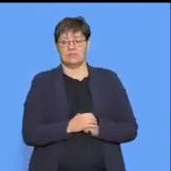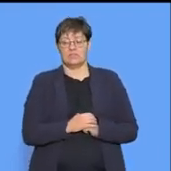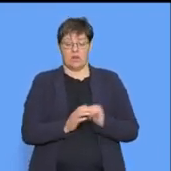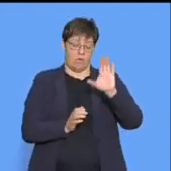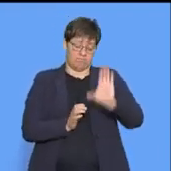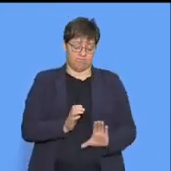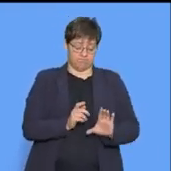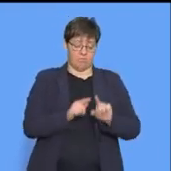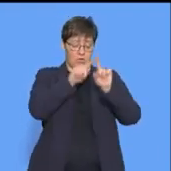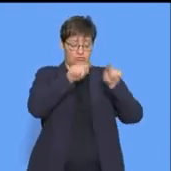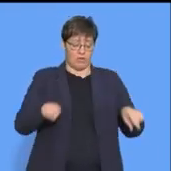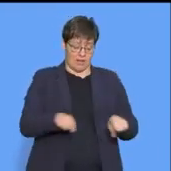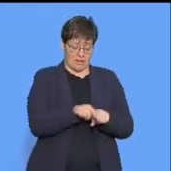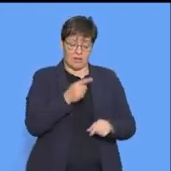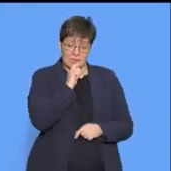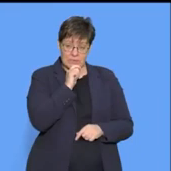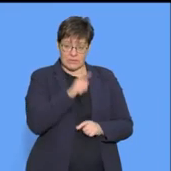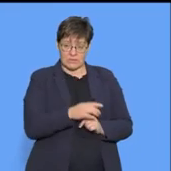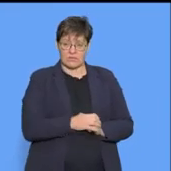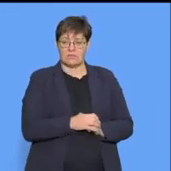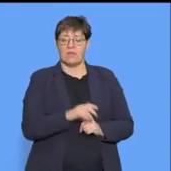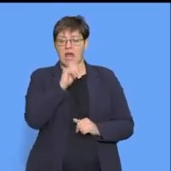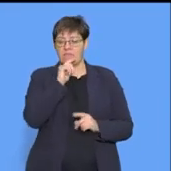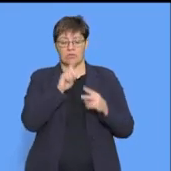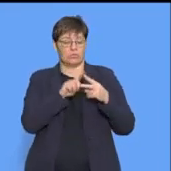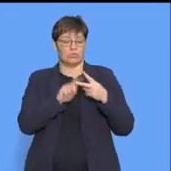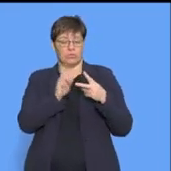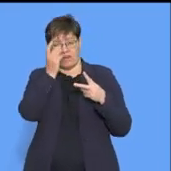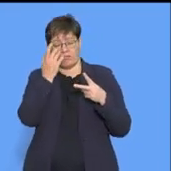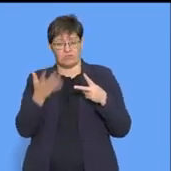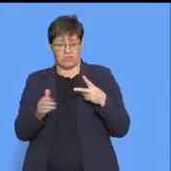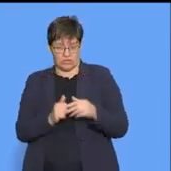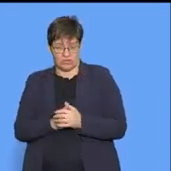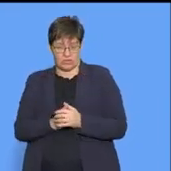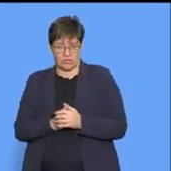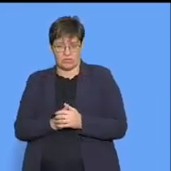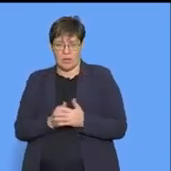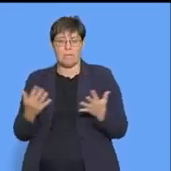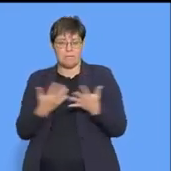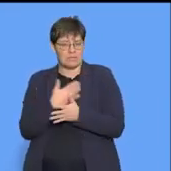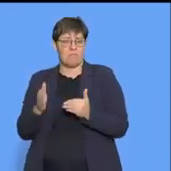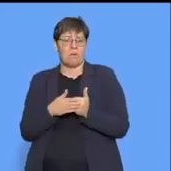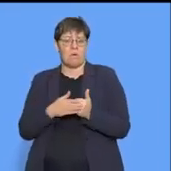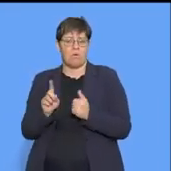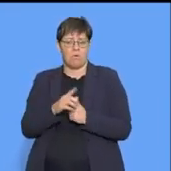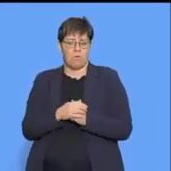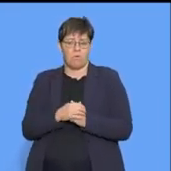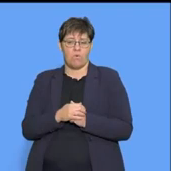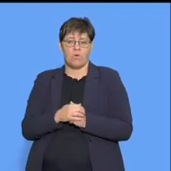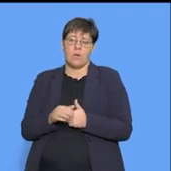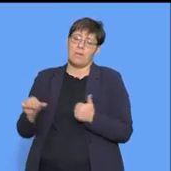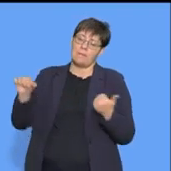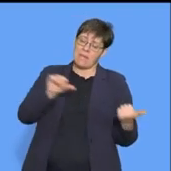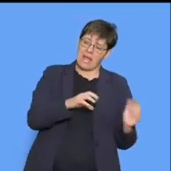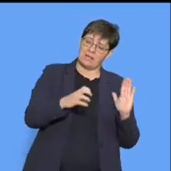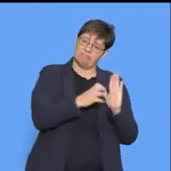got to work with this triangle. Okay, now again in this triangle, we've only got 2 bits of information. We're obviously missing something else.